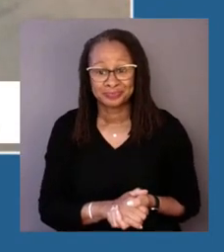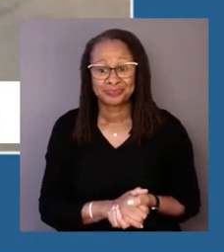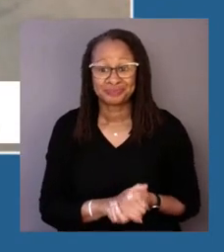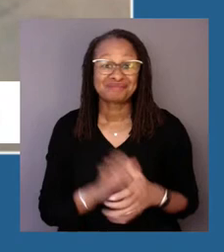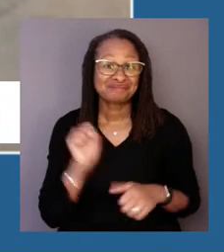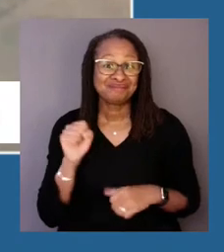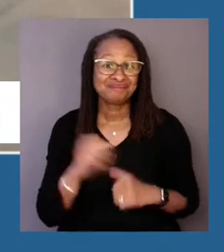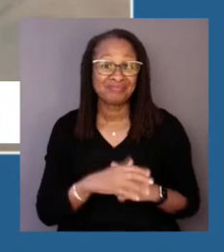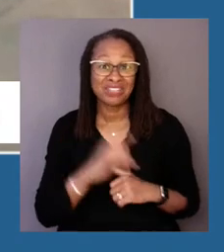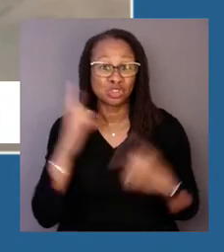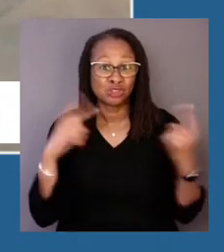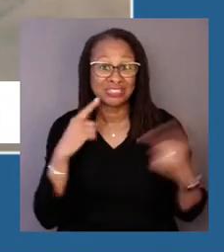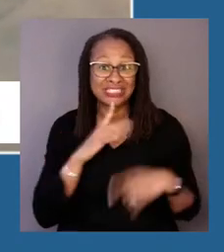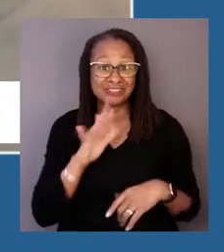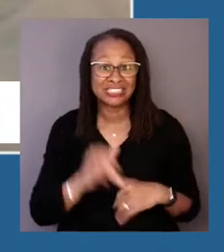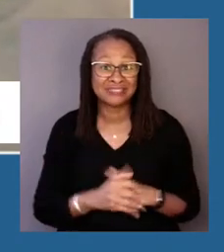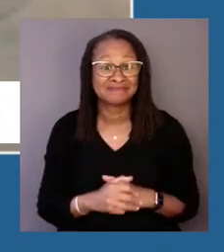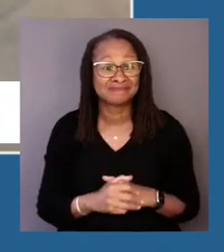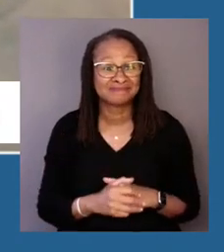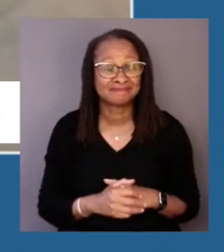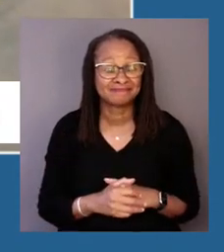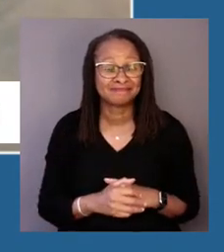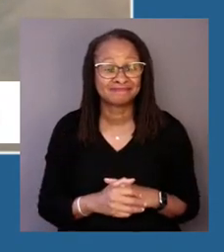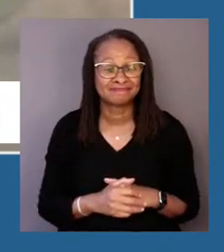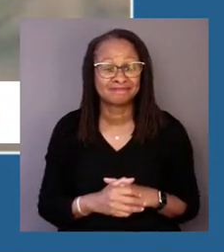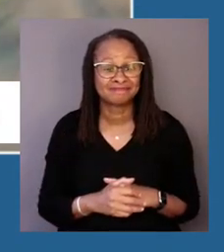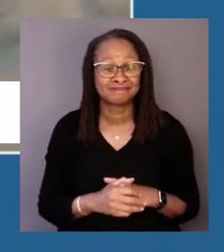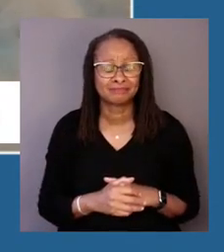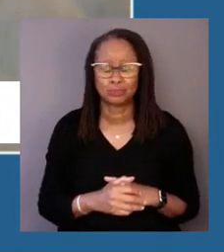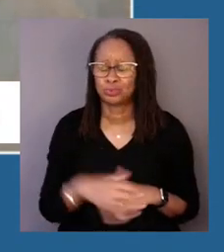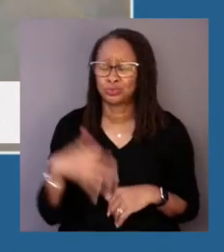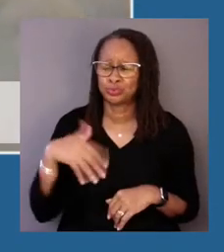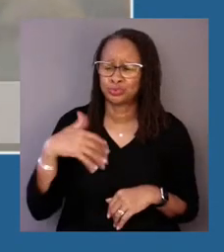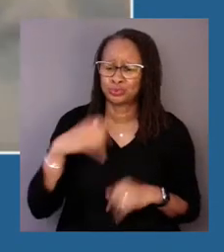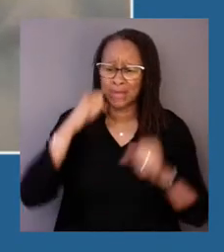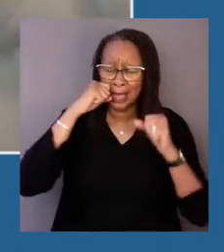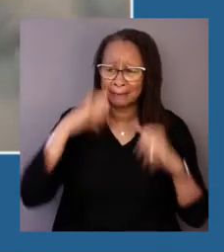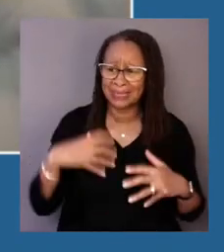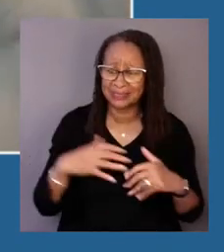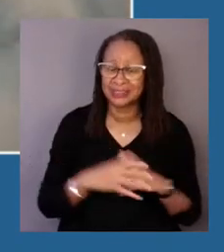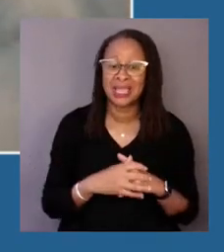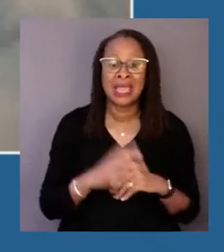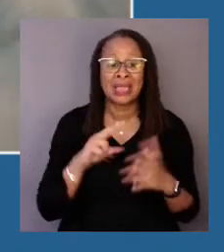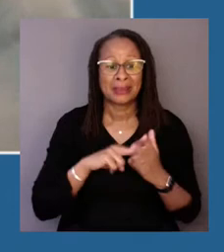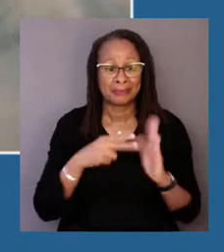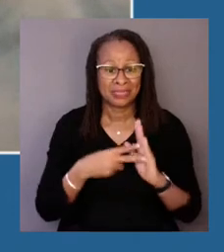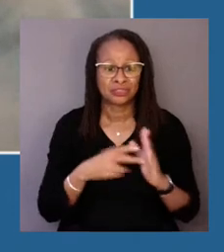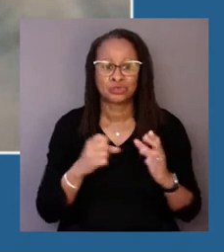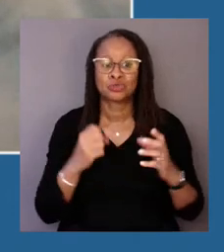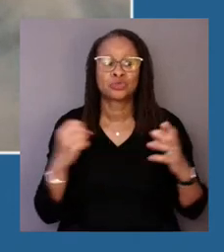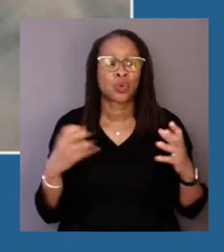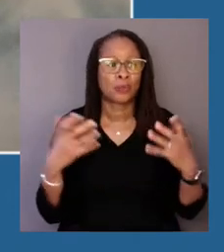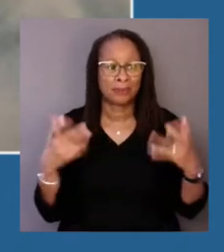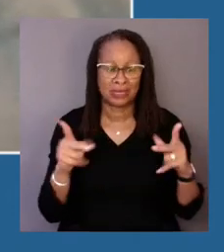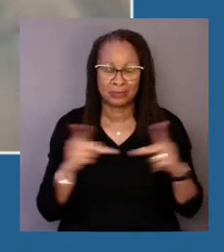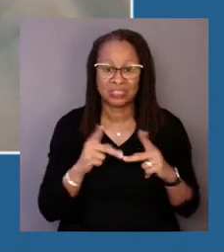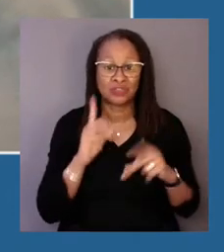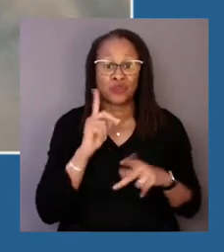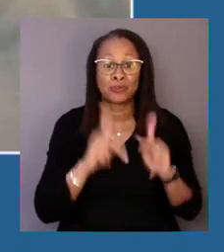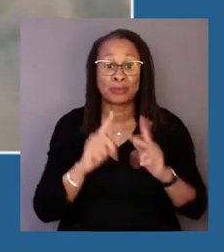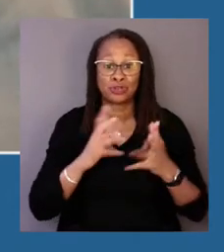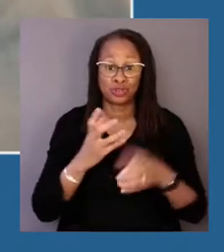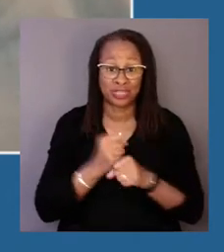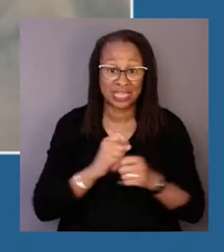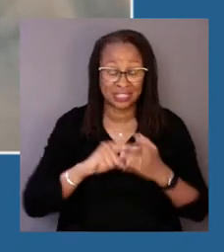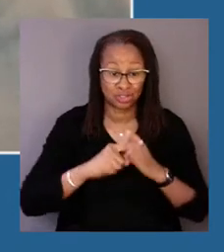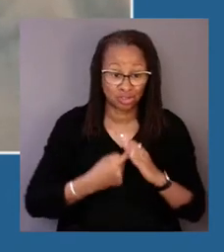Crazy. Mm-hmm. Profound, and it means there are so many footholds for people to get started, as you and Mona were